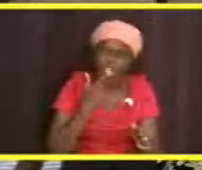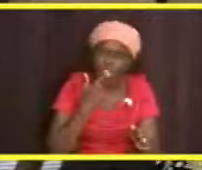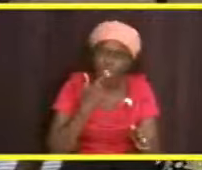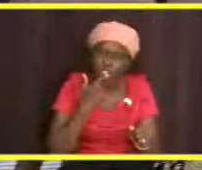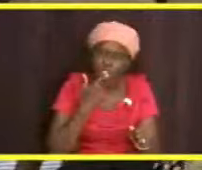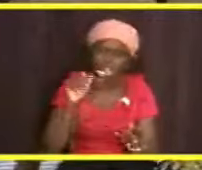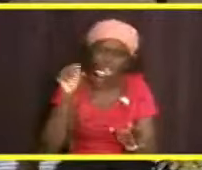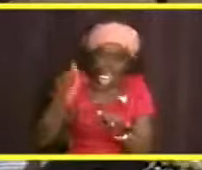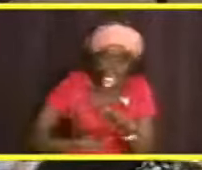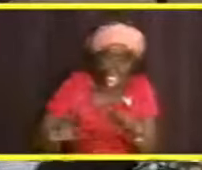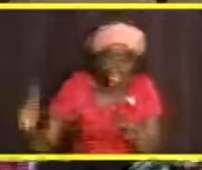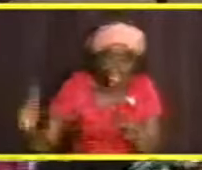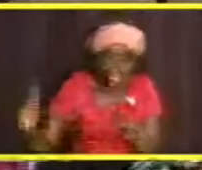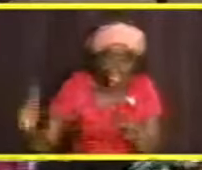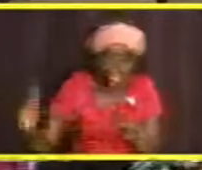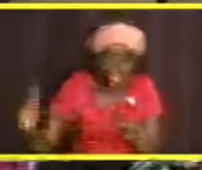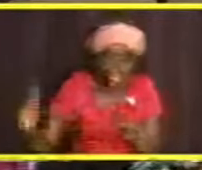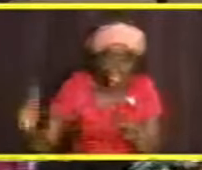tongue